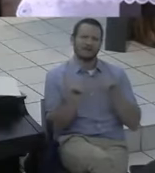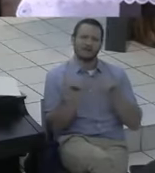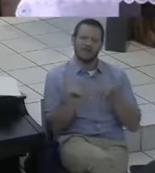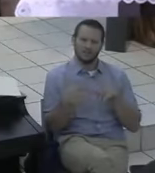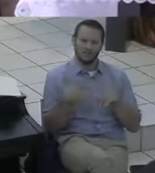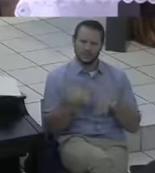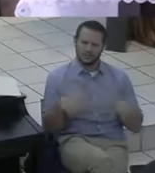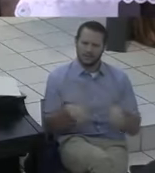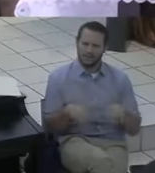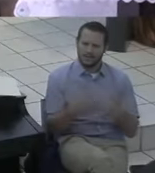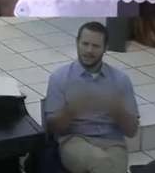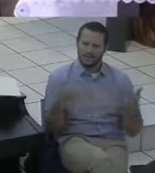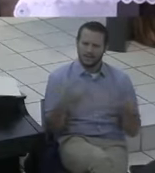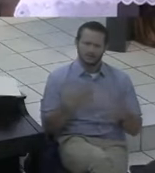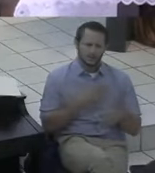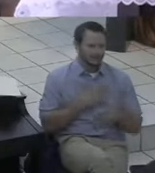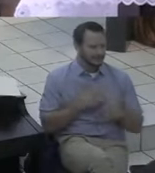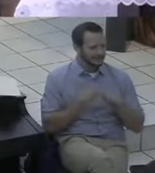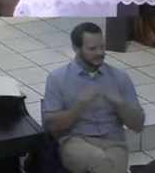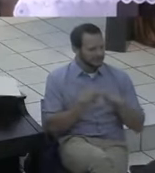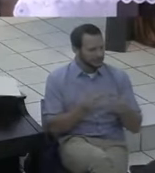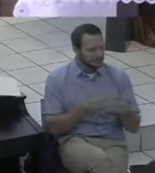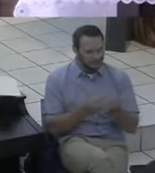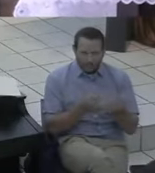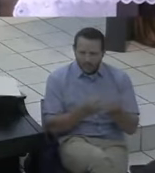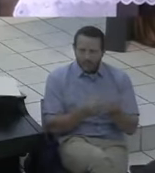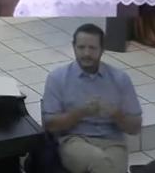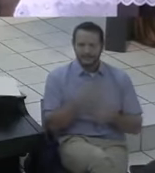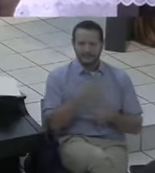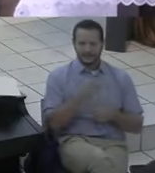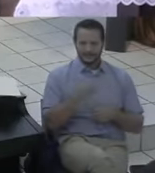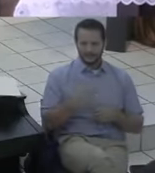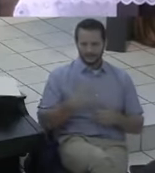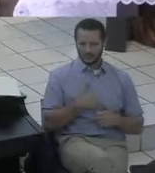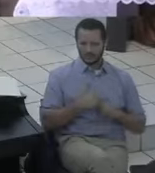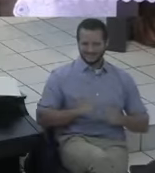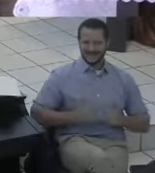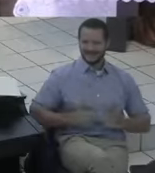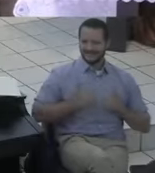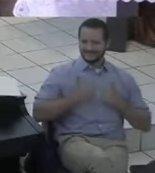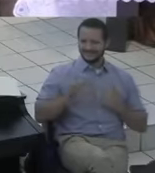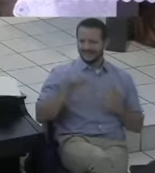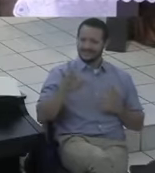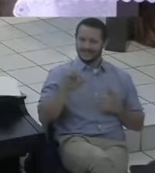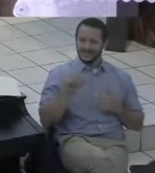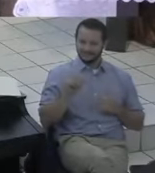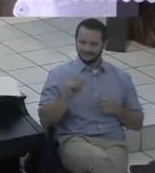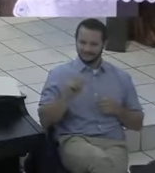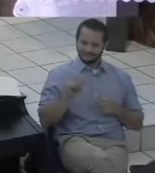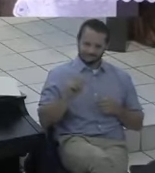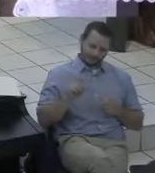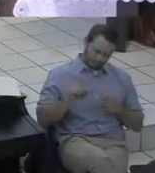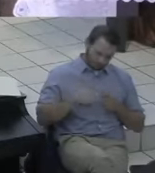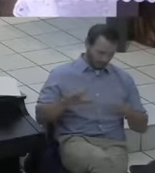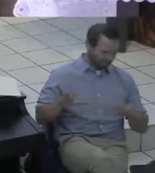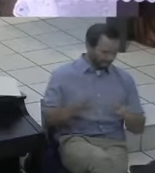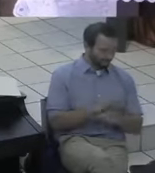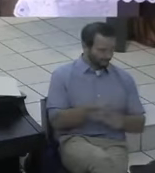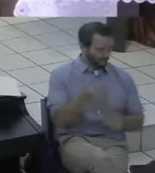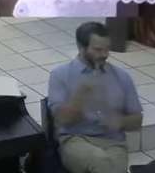this going forward and to live life to its fullest. So I ask the ushers to please come forward.